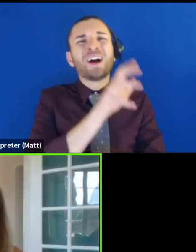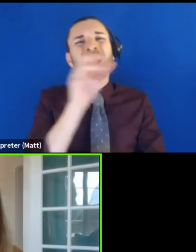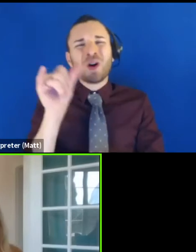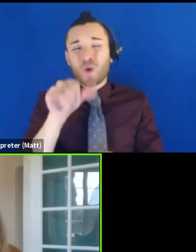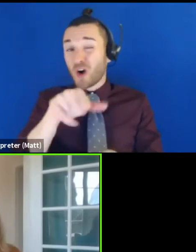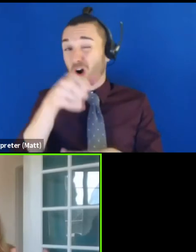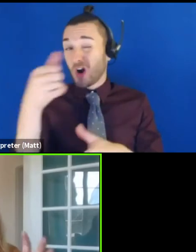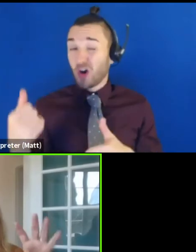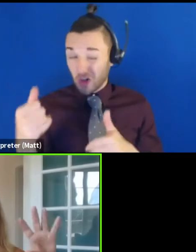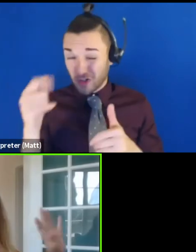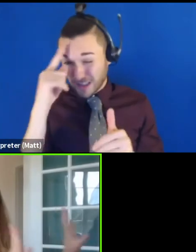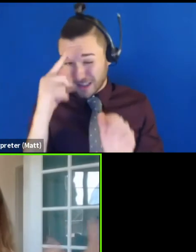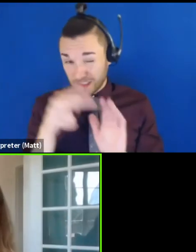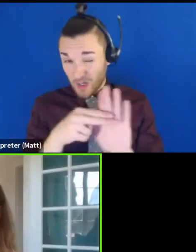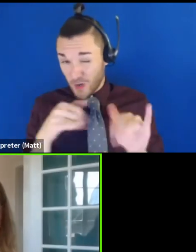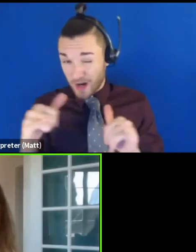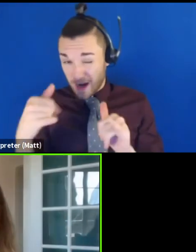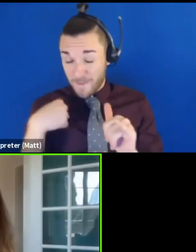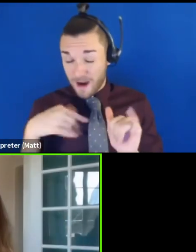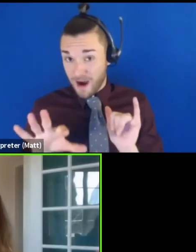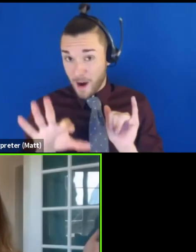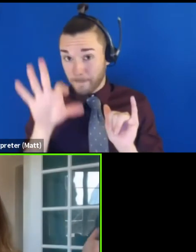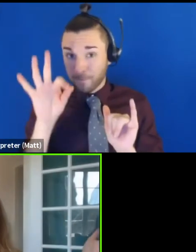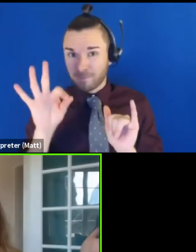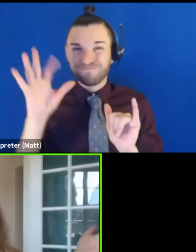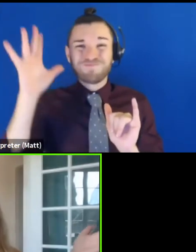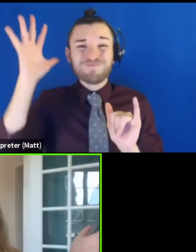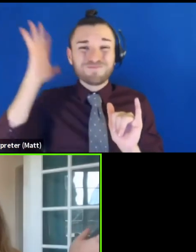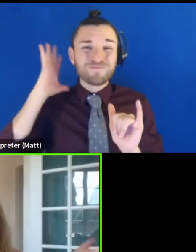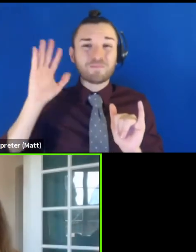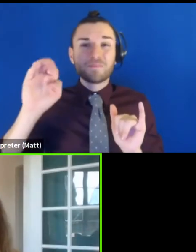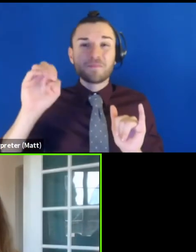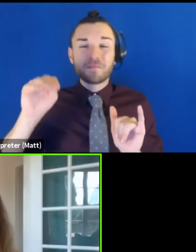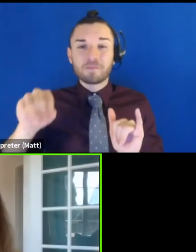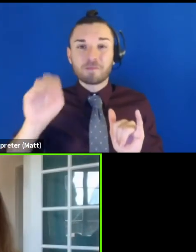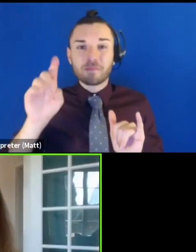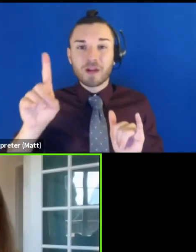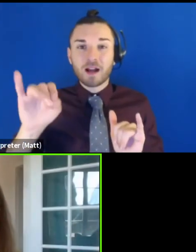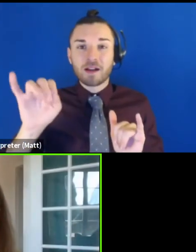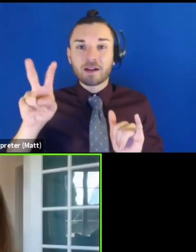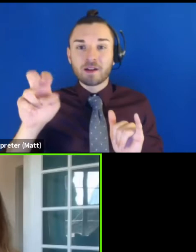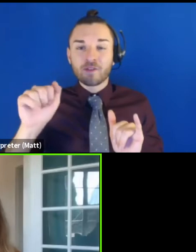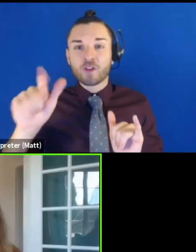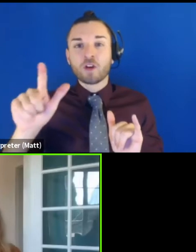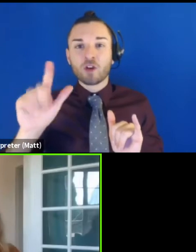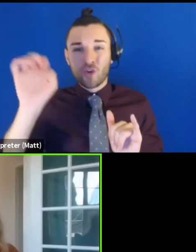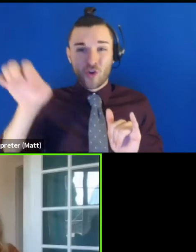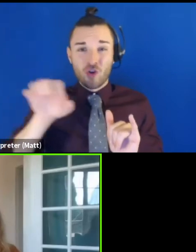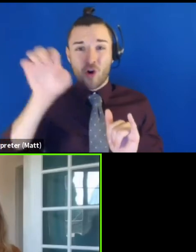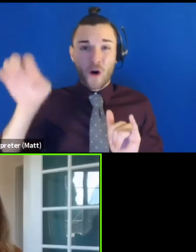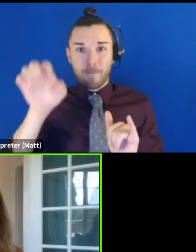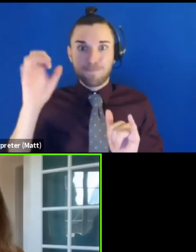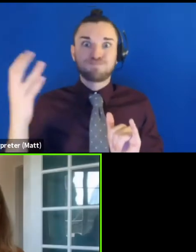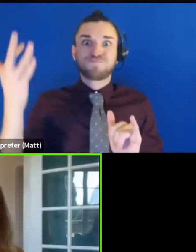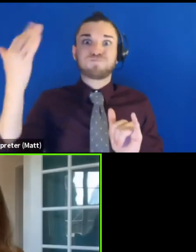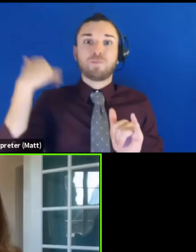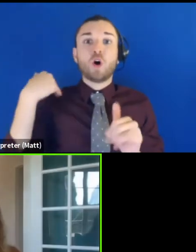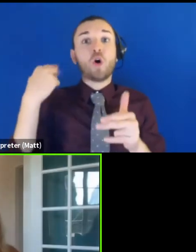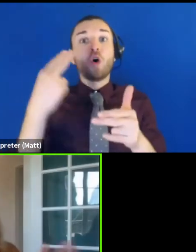found from medieval Europe called the beautiful Jewess. And I want to talk to you